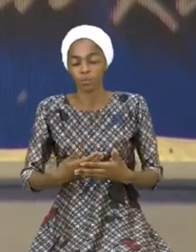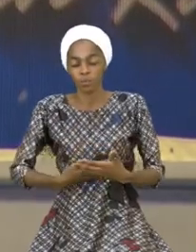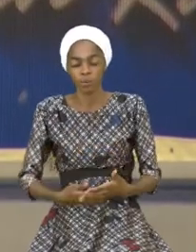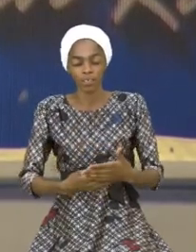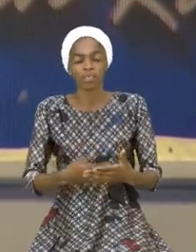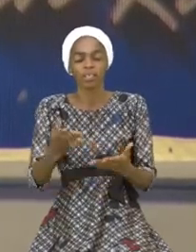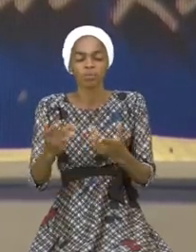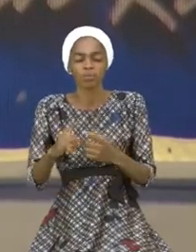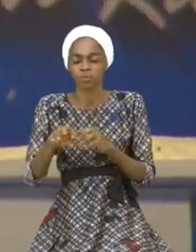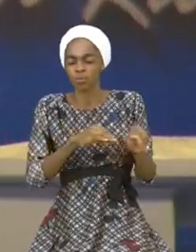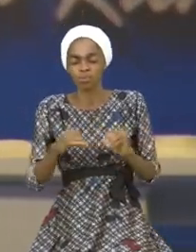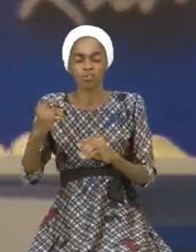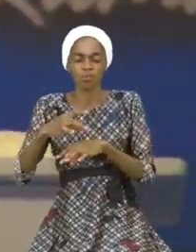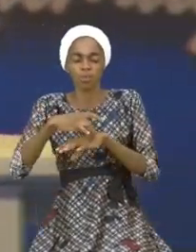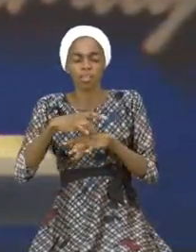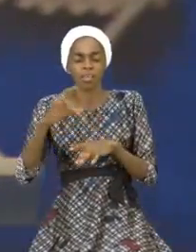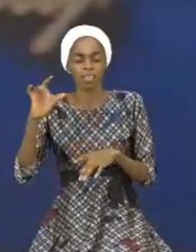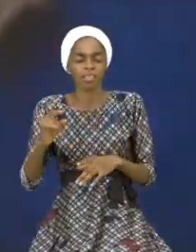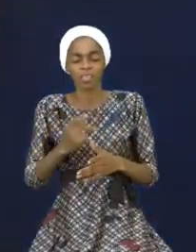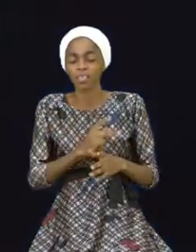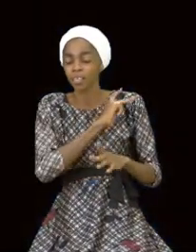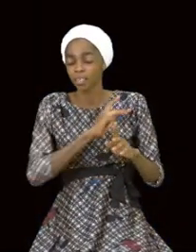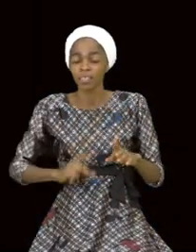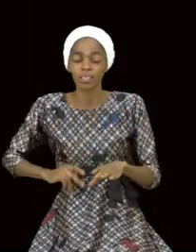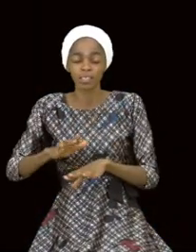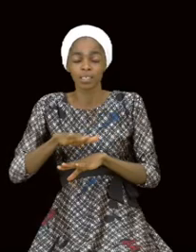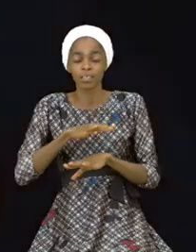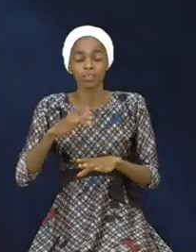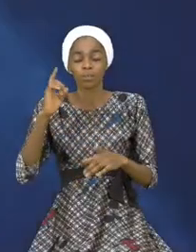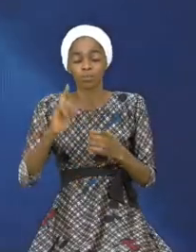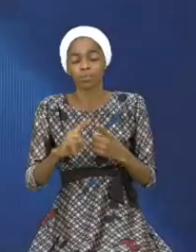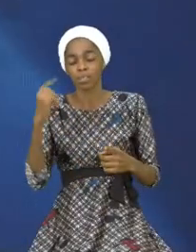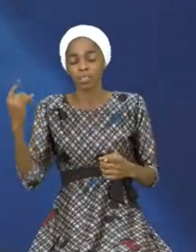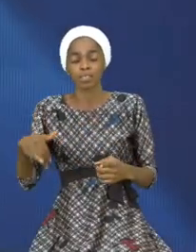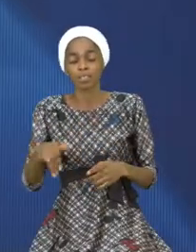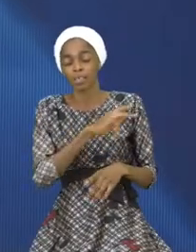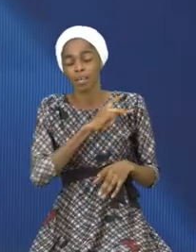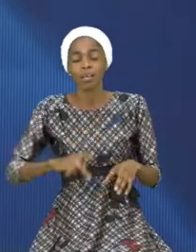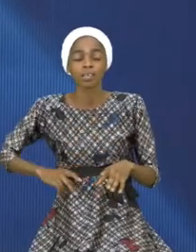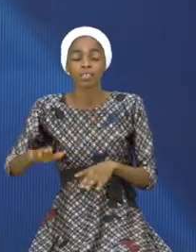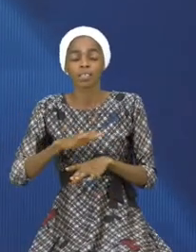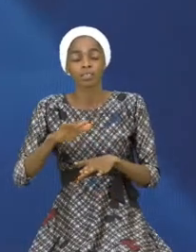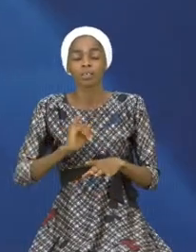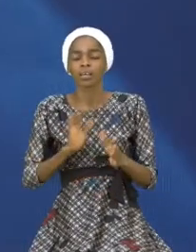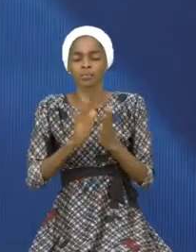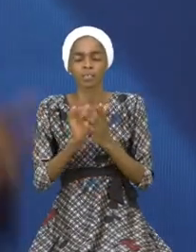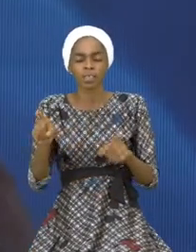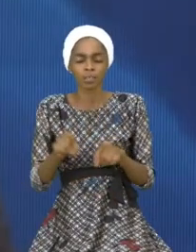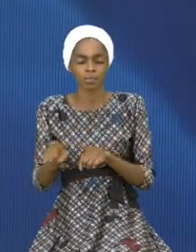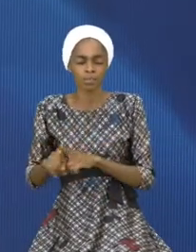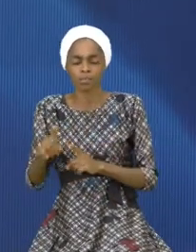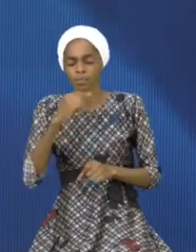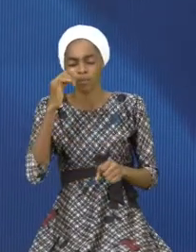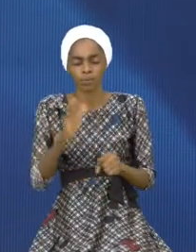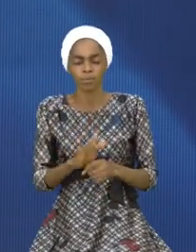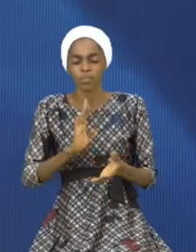earthly kingdom to the eternal kingdom. I pray, Lord, according to your promise, forgive